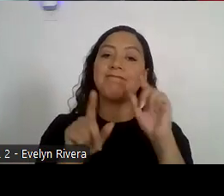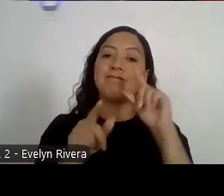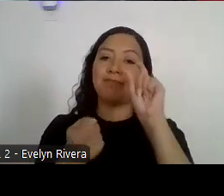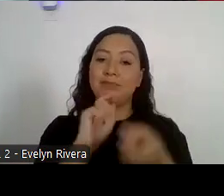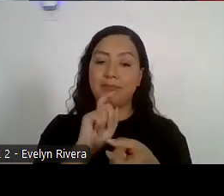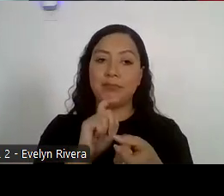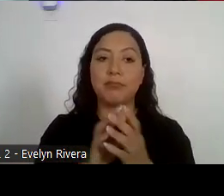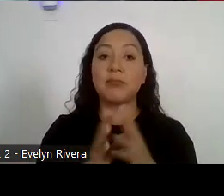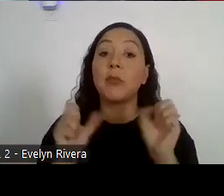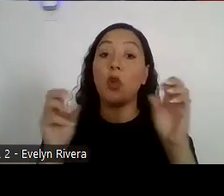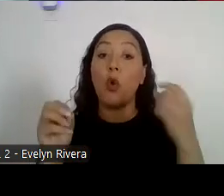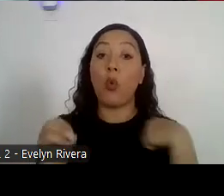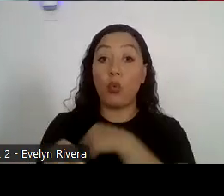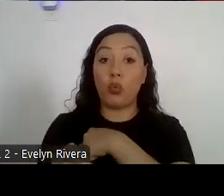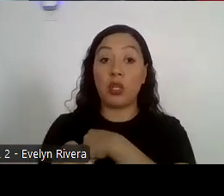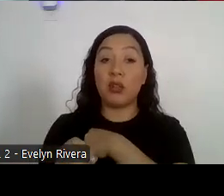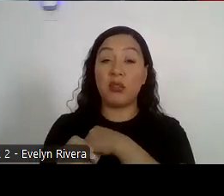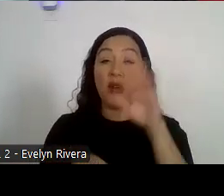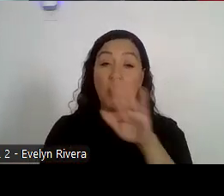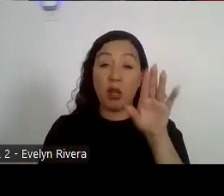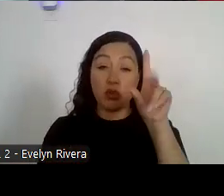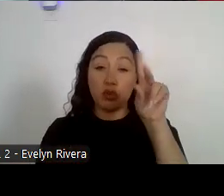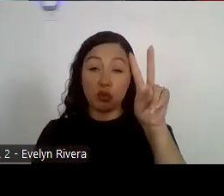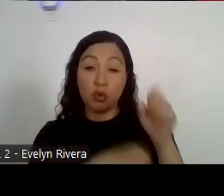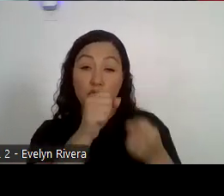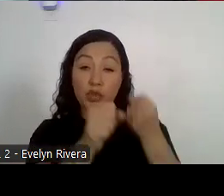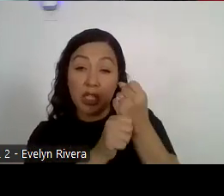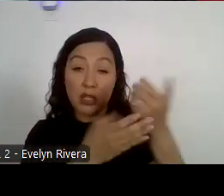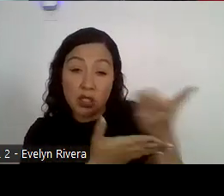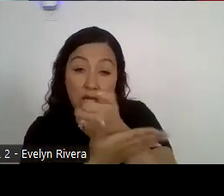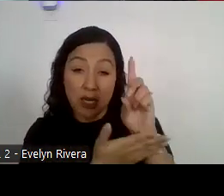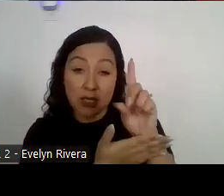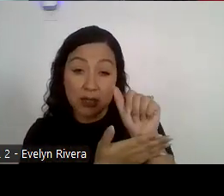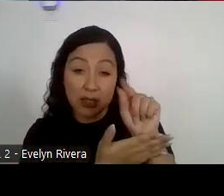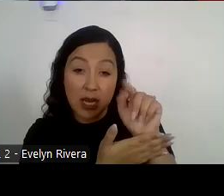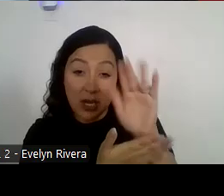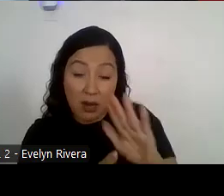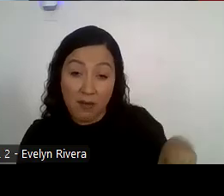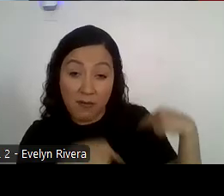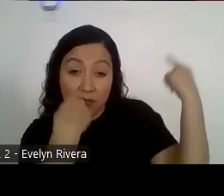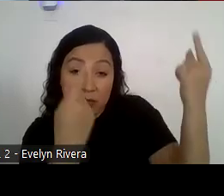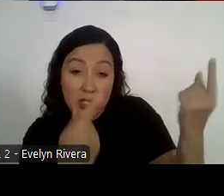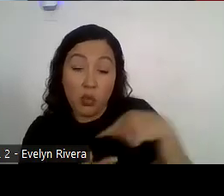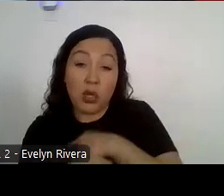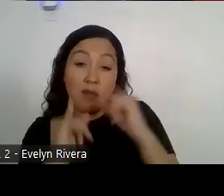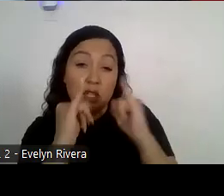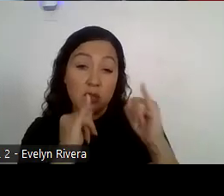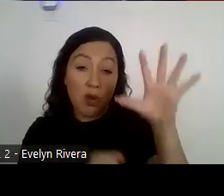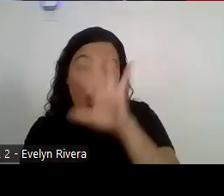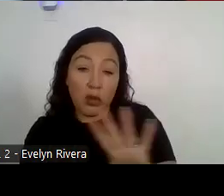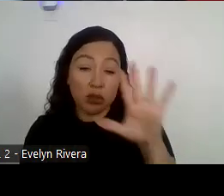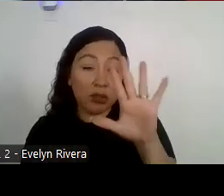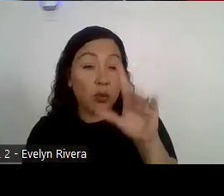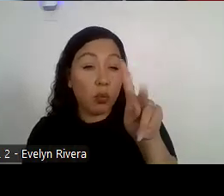So we are, about almost 2 years into data collection now. We've interviewed 139 research